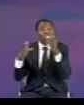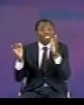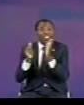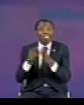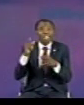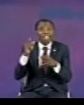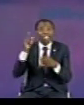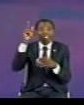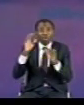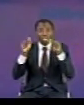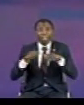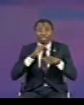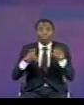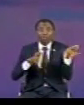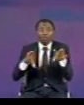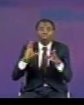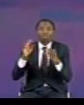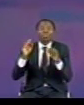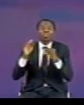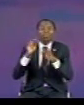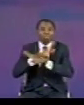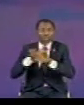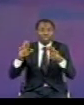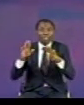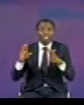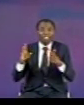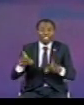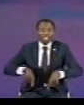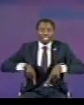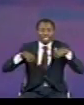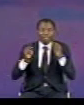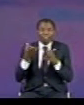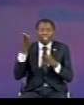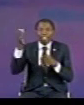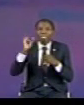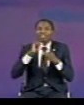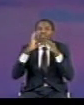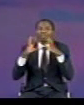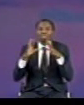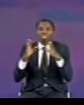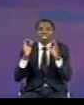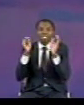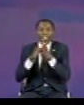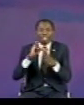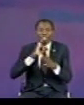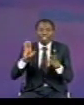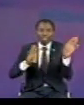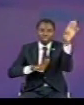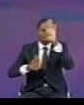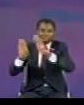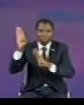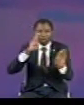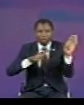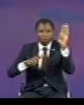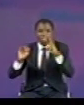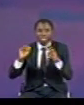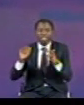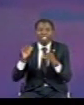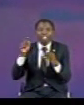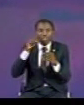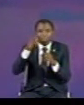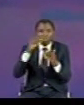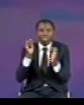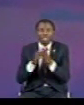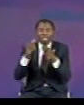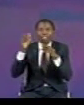that means there is nothing you have now troubling you that God cannot take away. Can